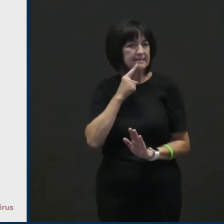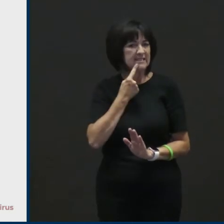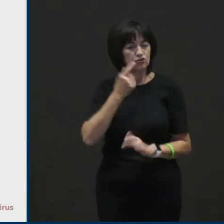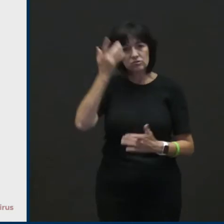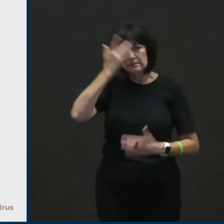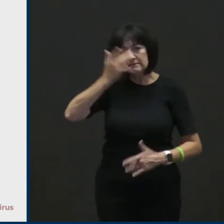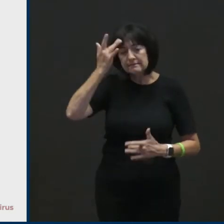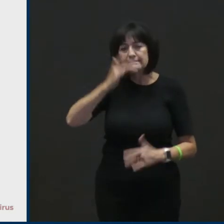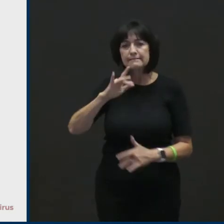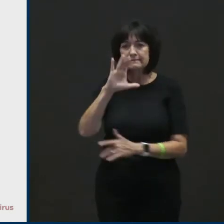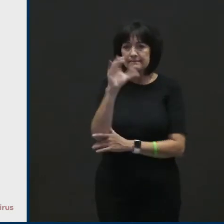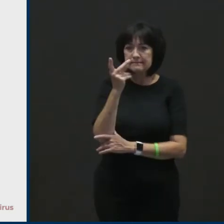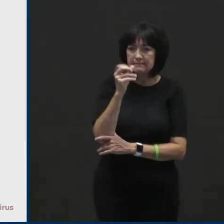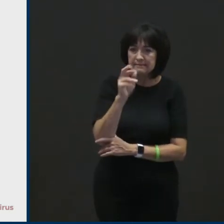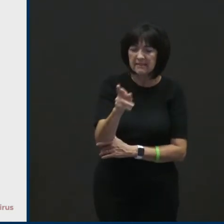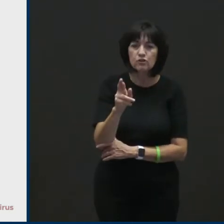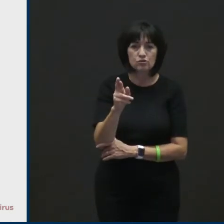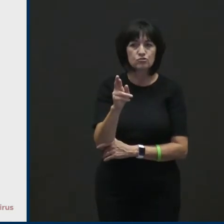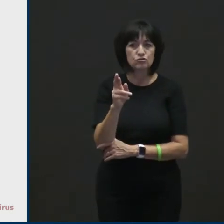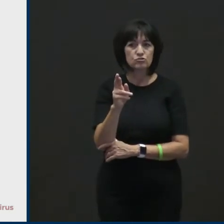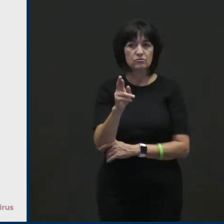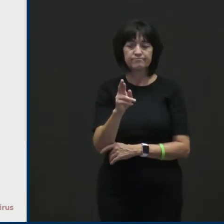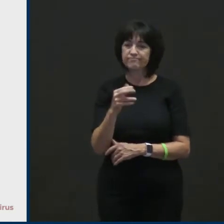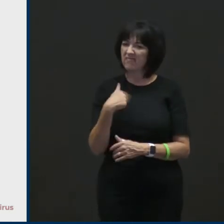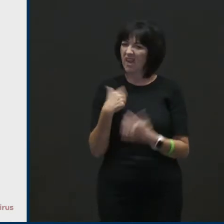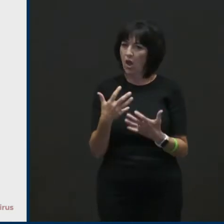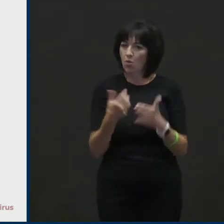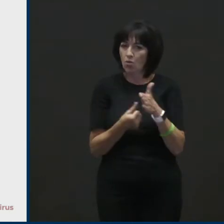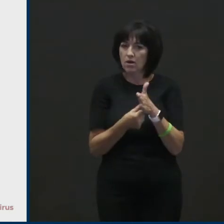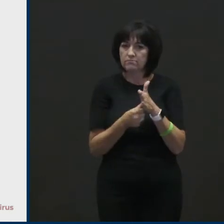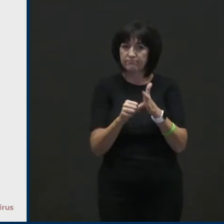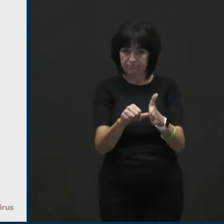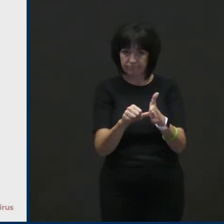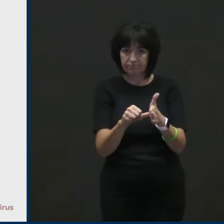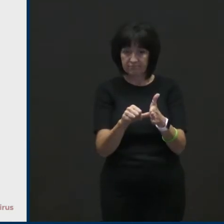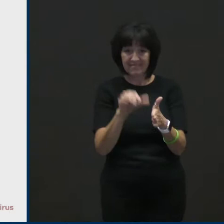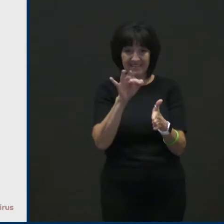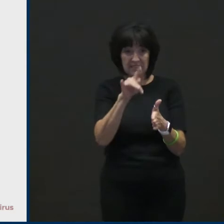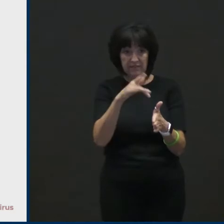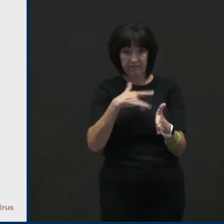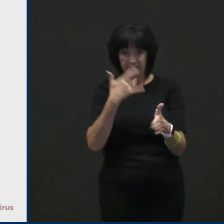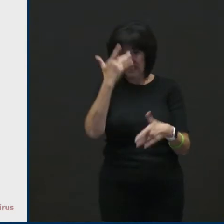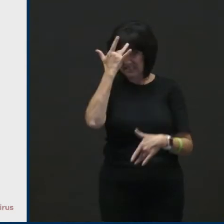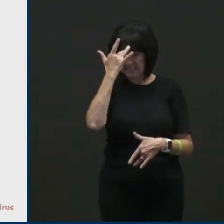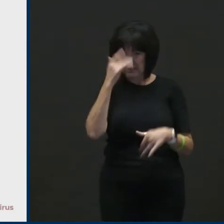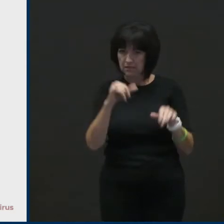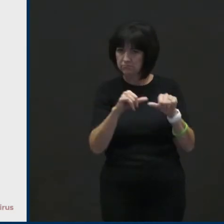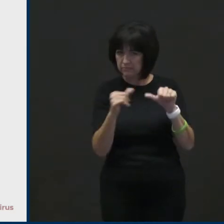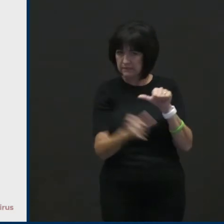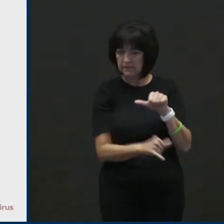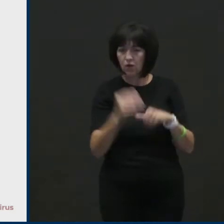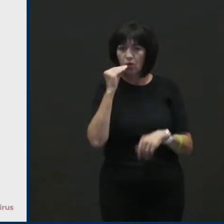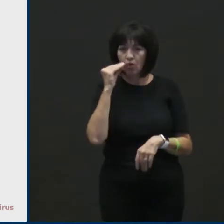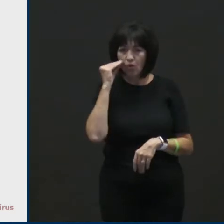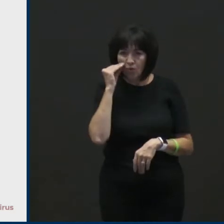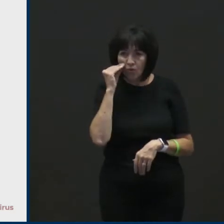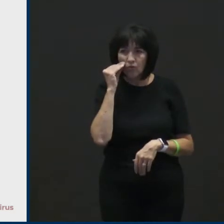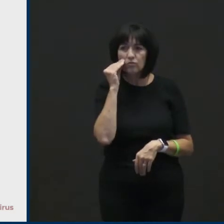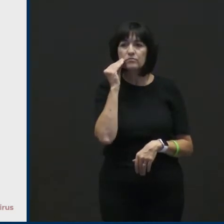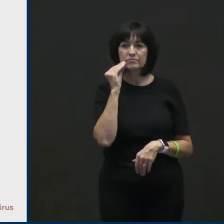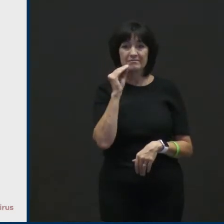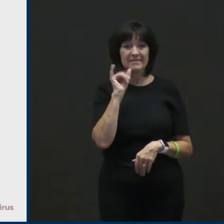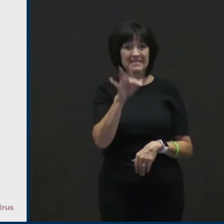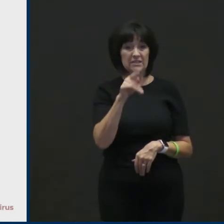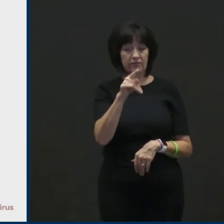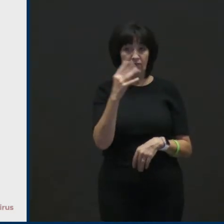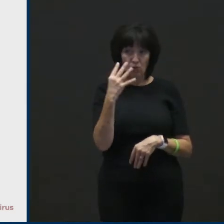our very important messages of stay home if you're sick. Obviously, wear a face covering, especially when you're